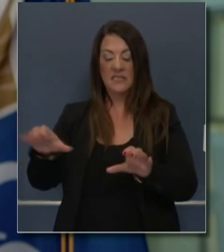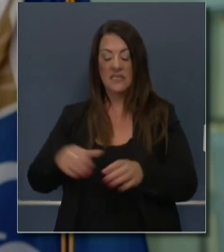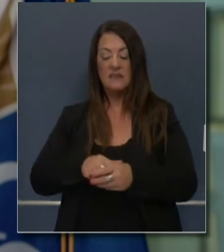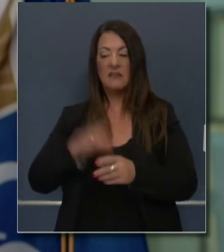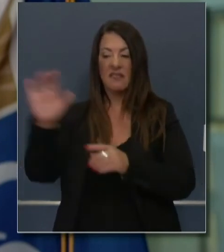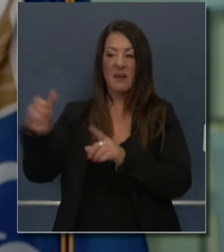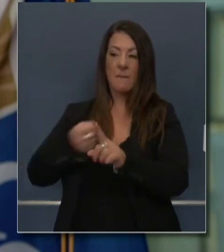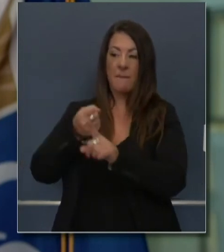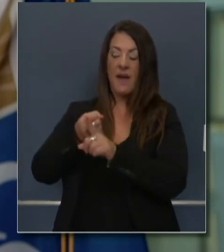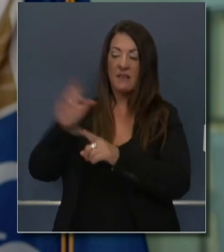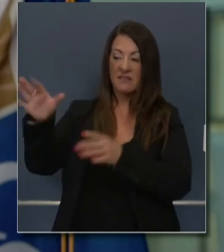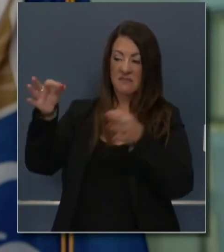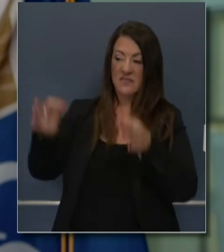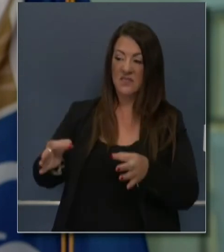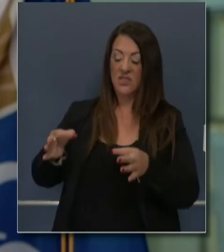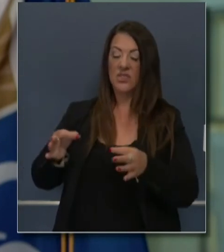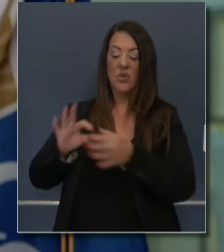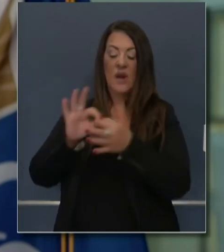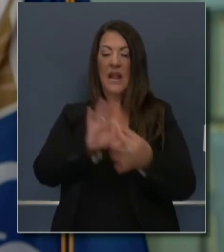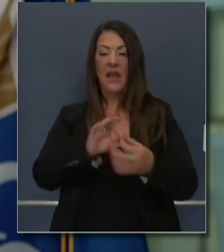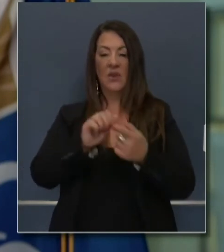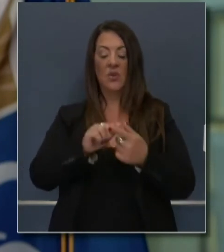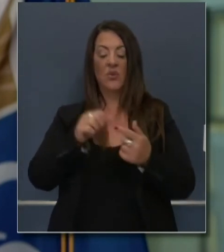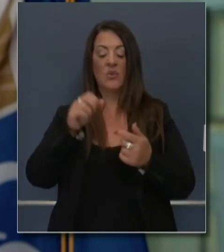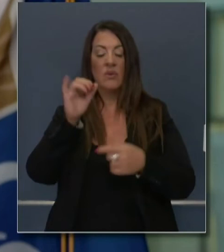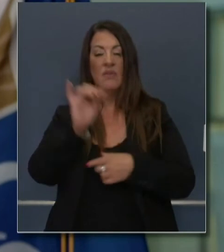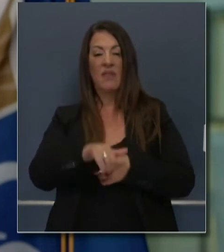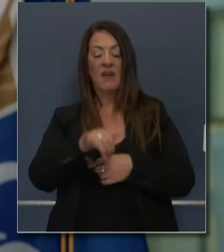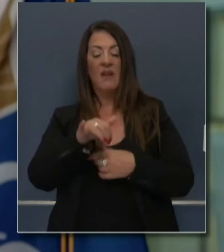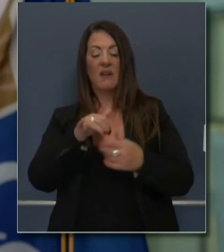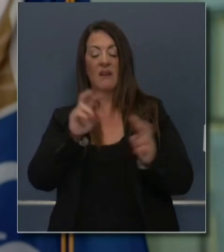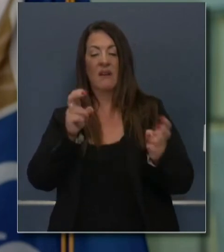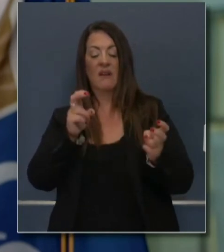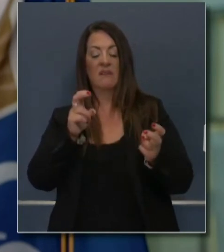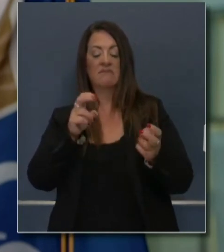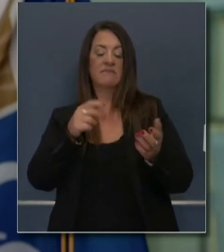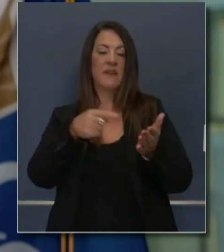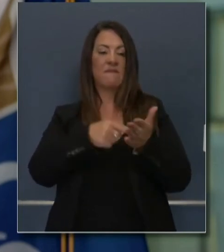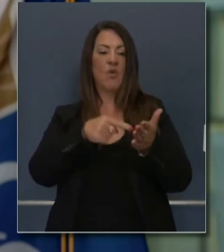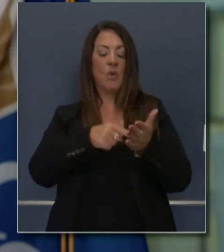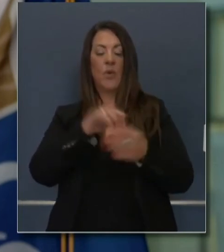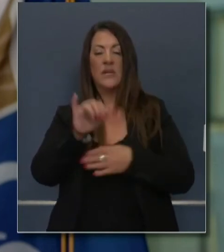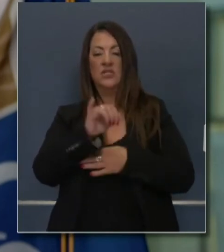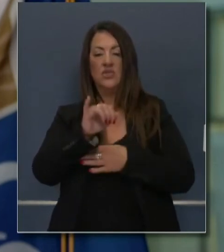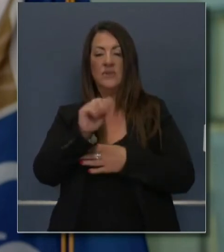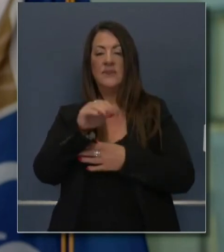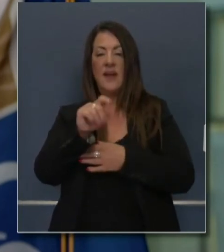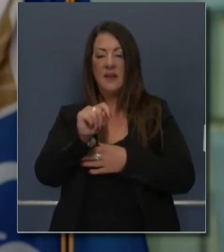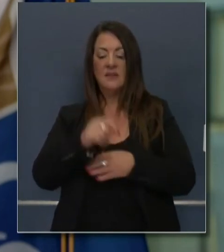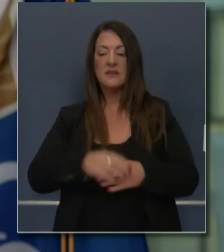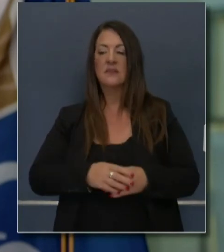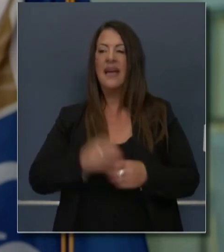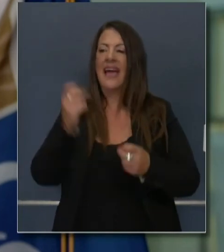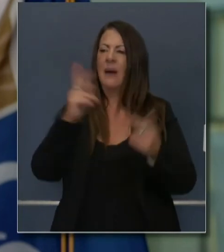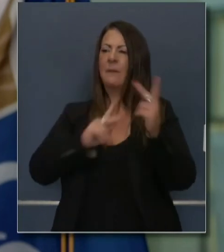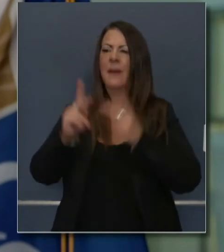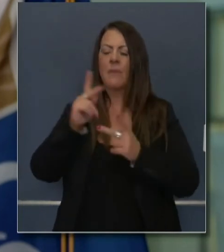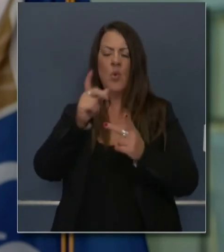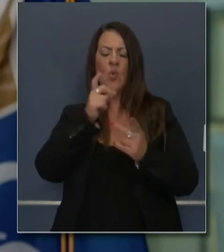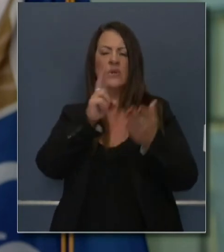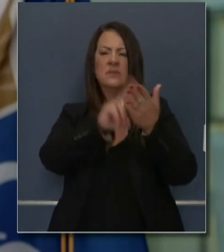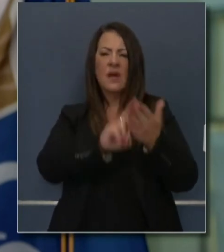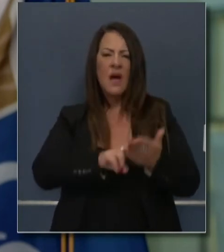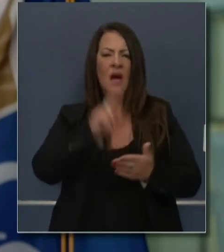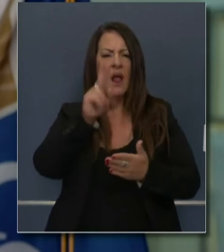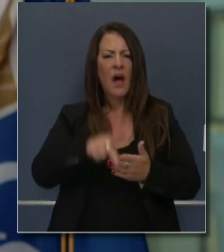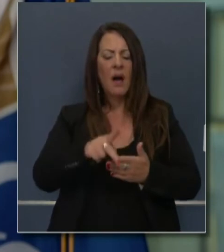that decision, increasing total number of people enrolled in our exchange, but also